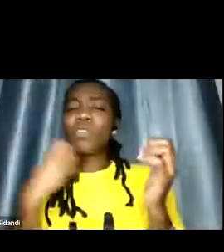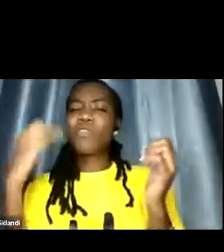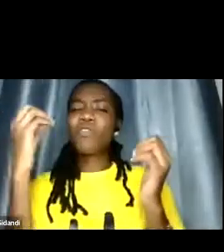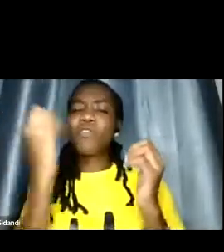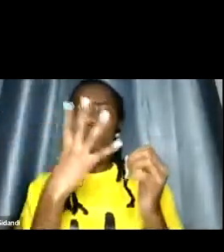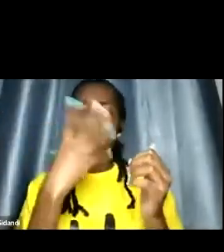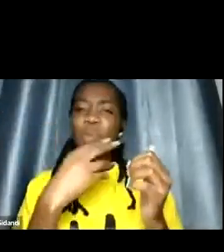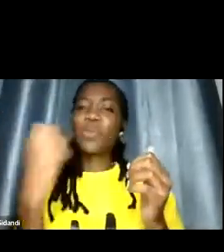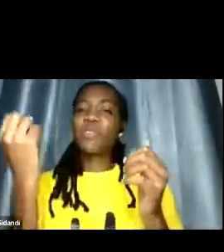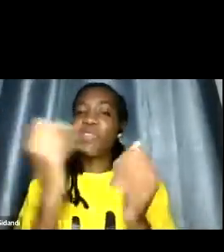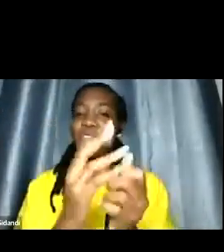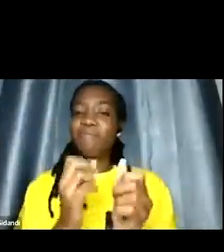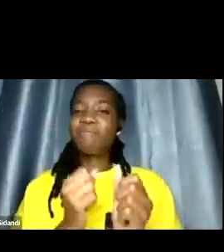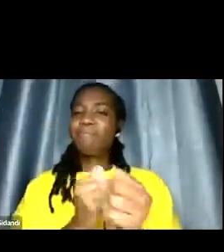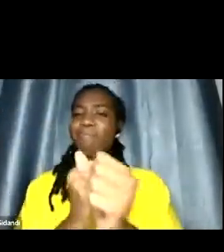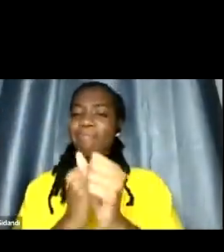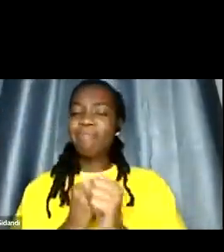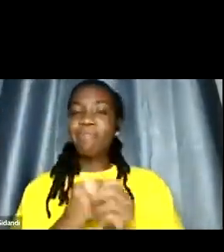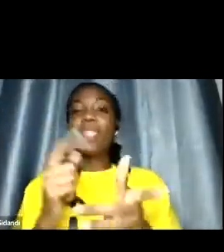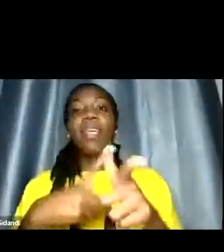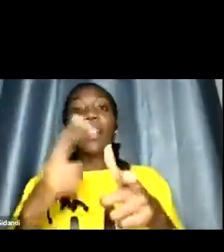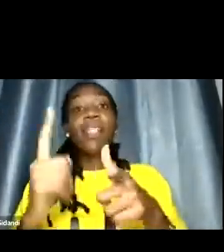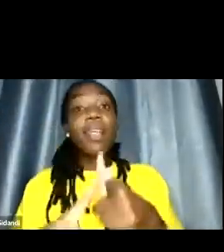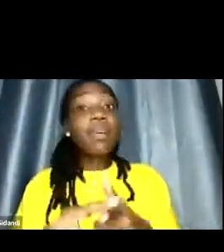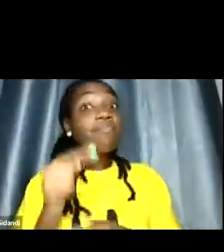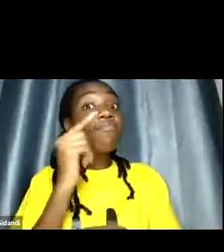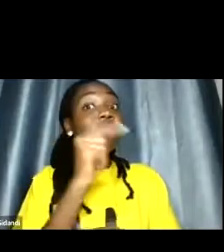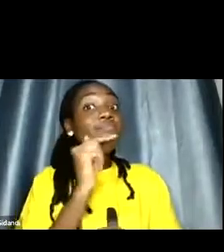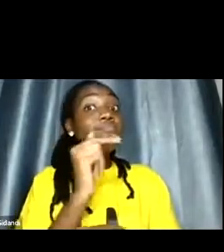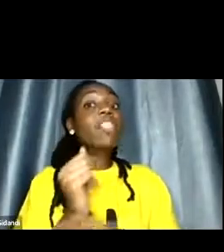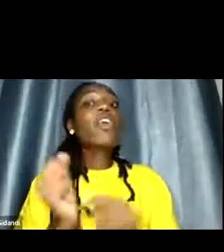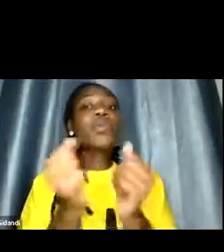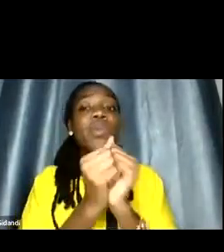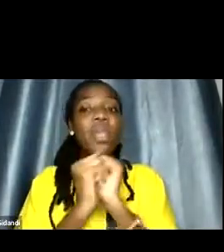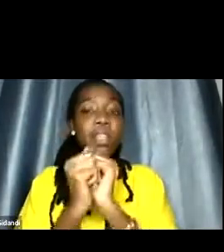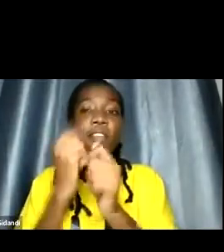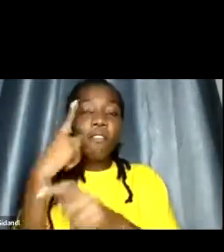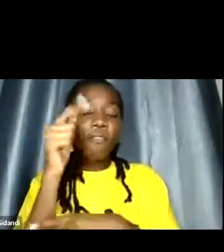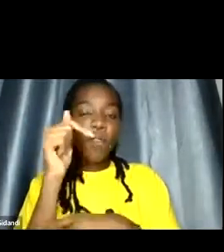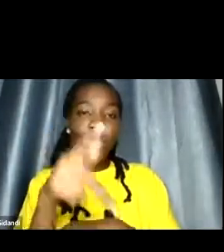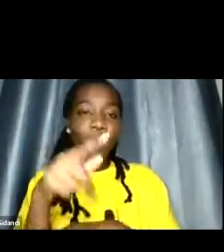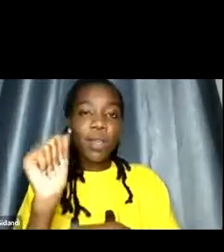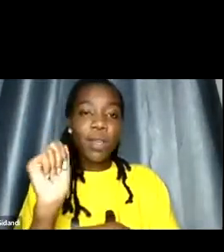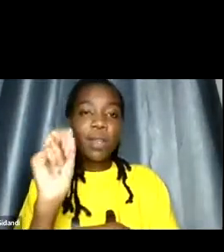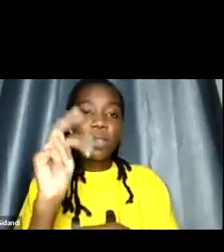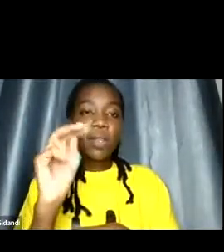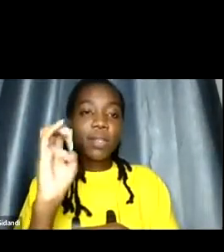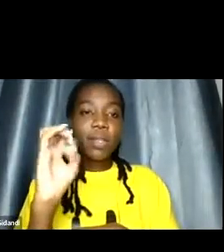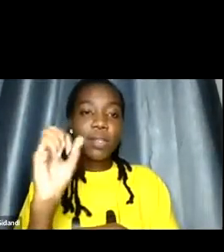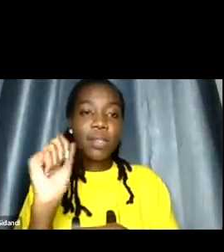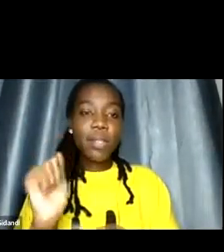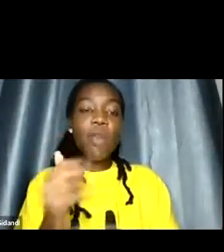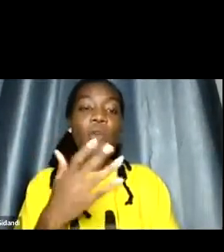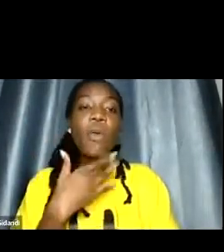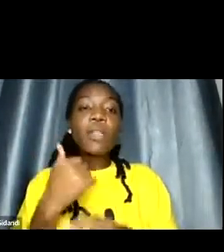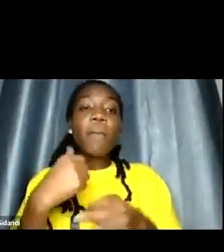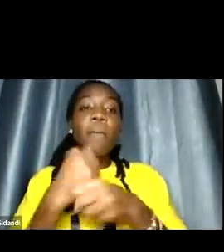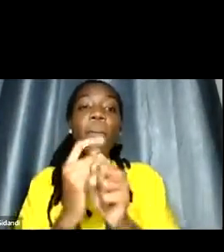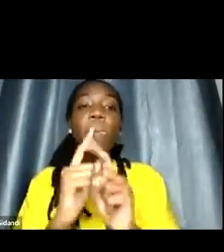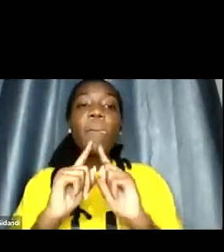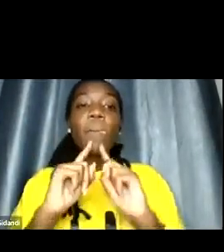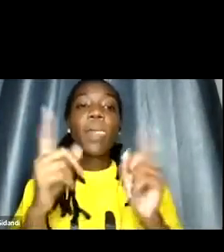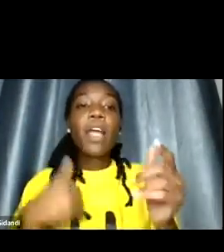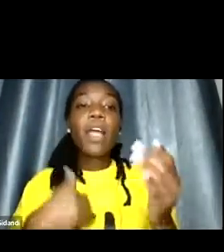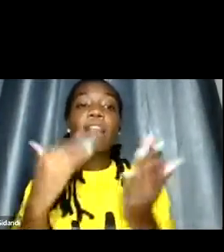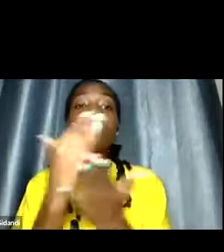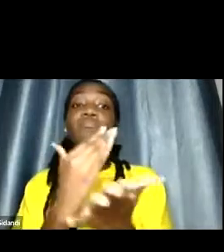then Panessa Training Institute is there for you. Other than that, allow me to just make this announcement. We have a session coming up